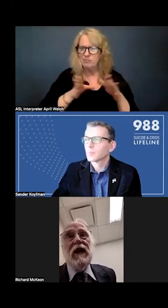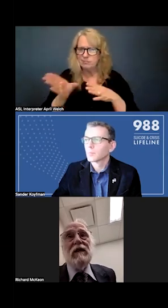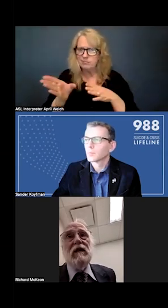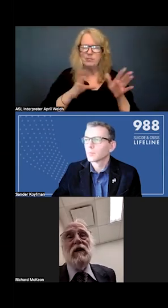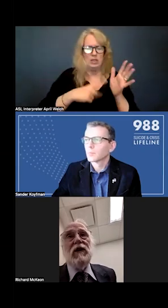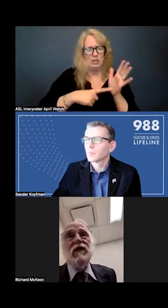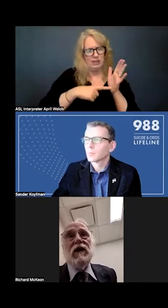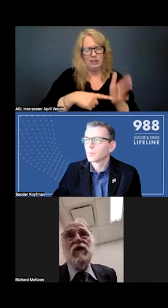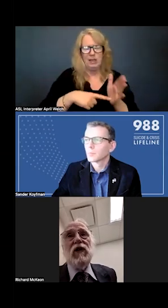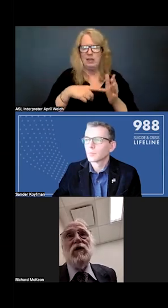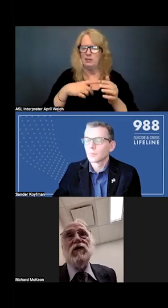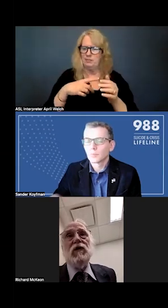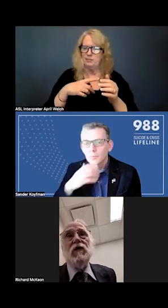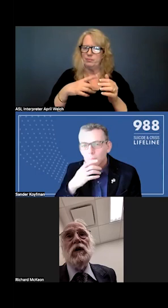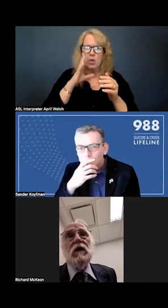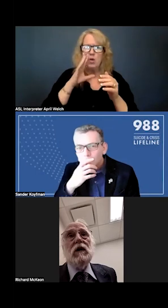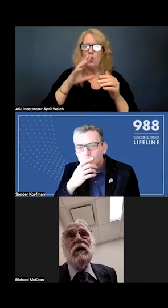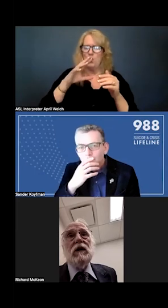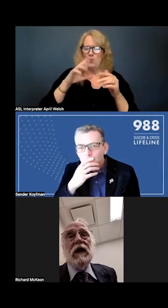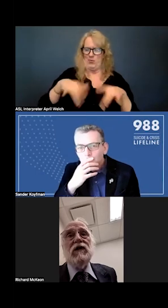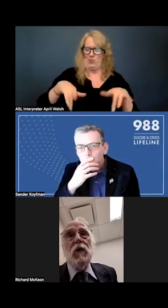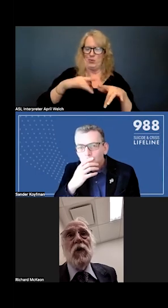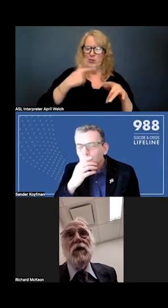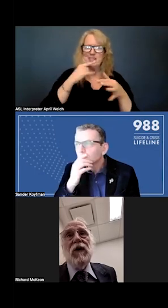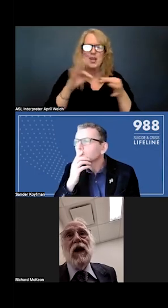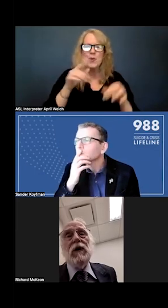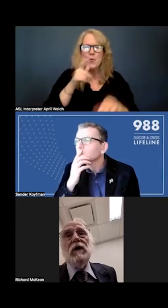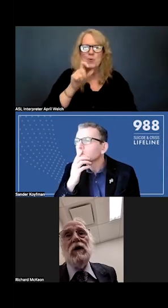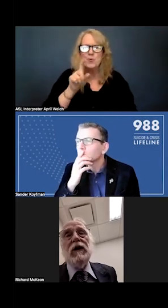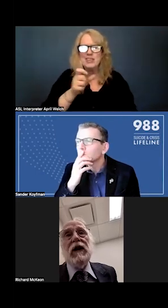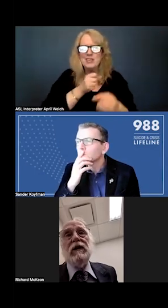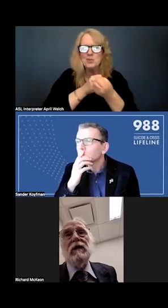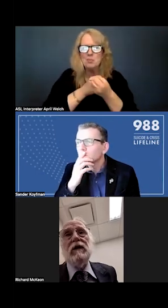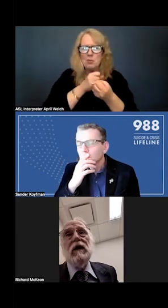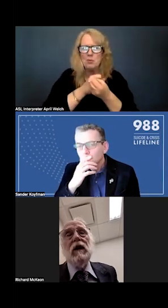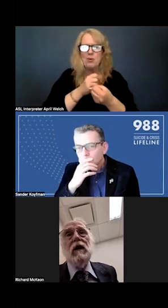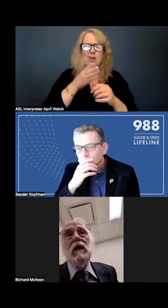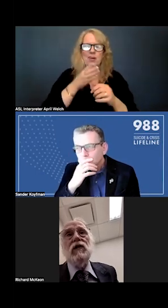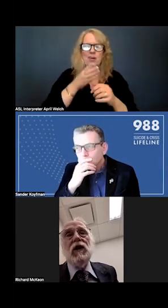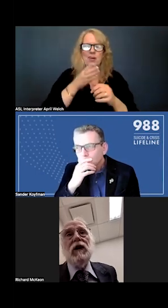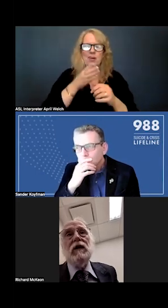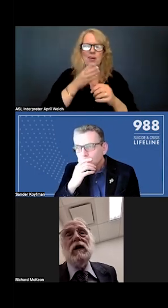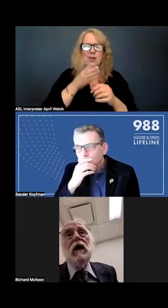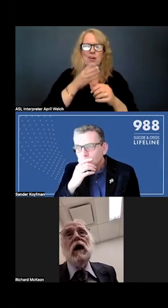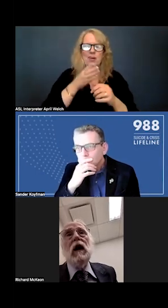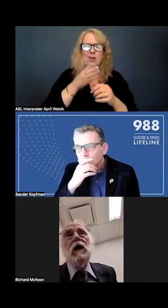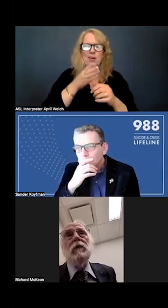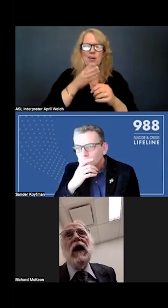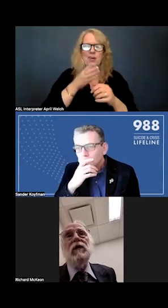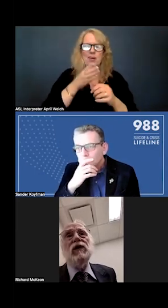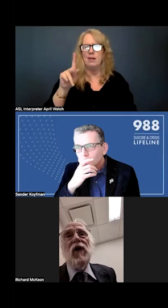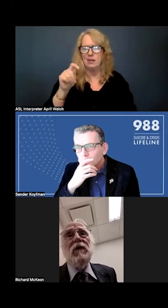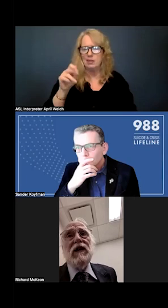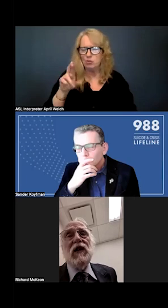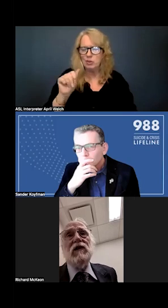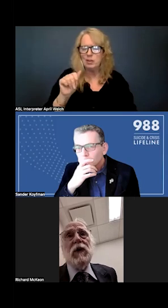indicate that, this is for those who need support following Hurricane Katrina. And it